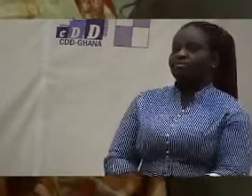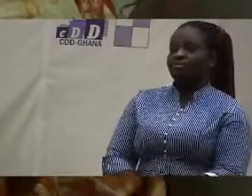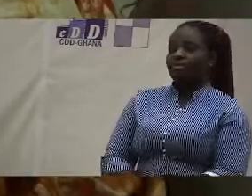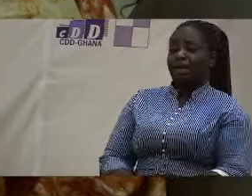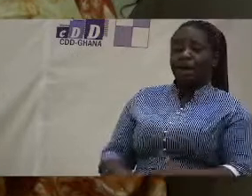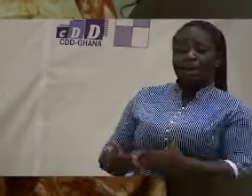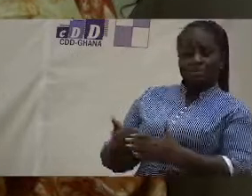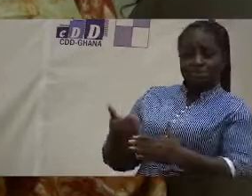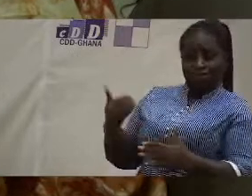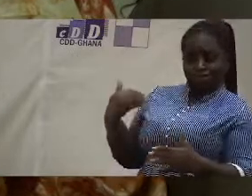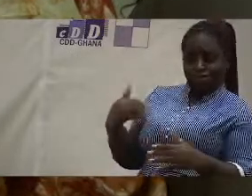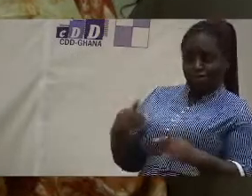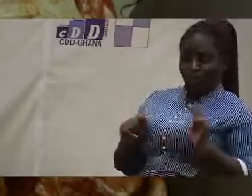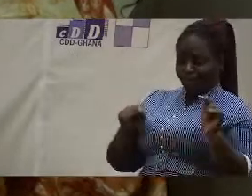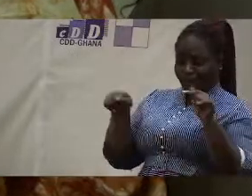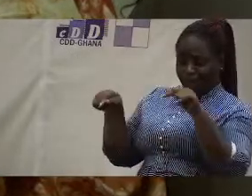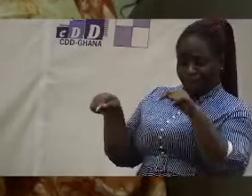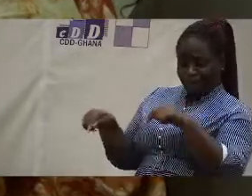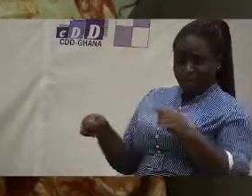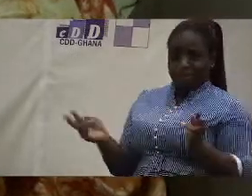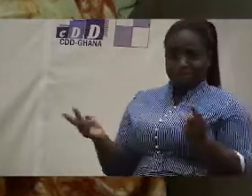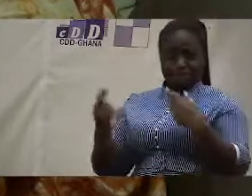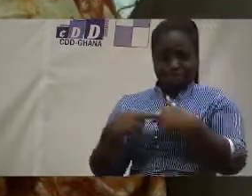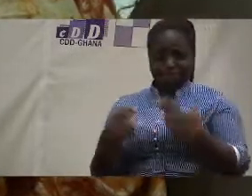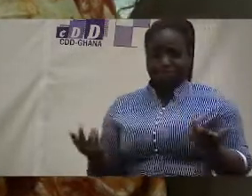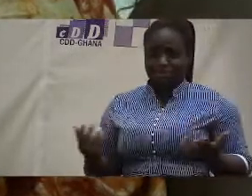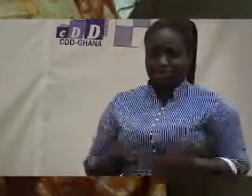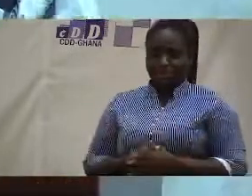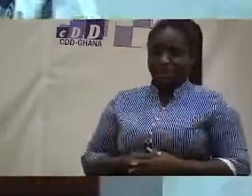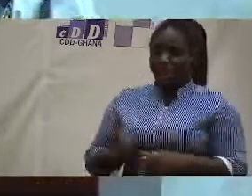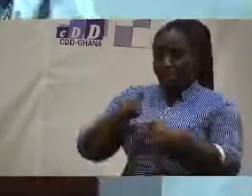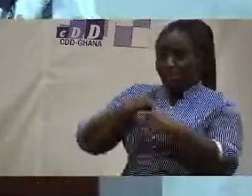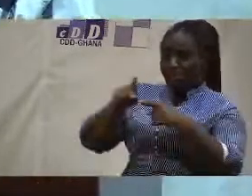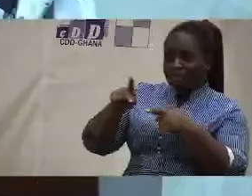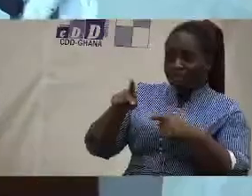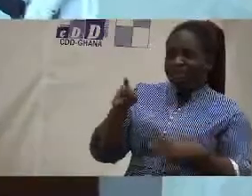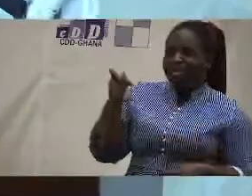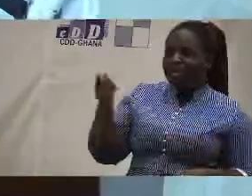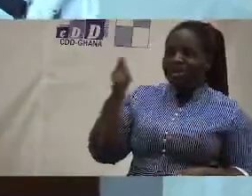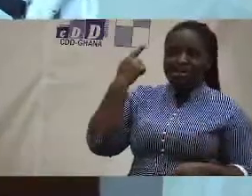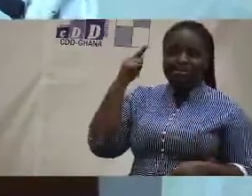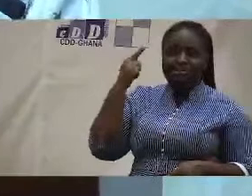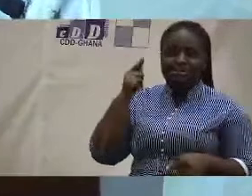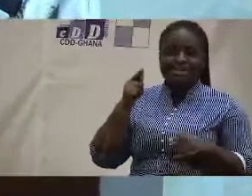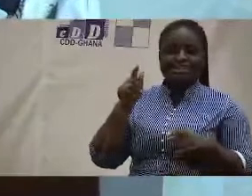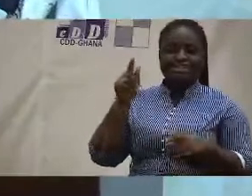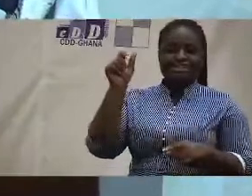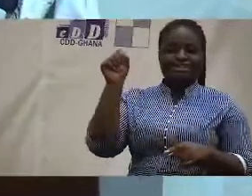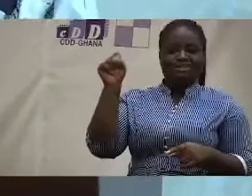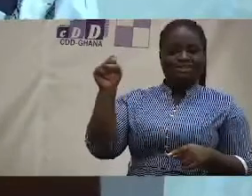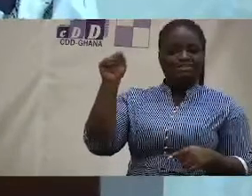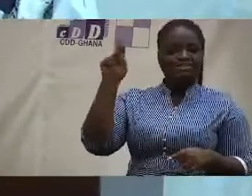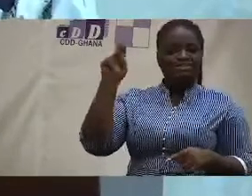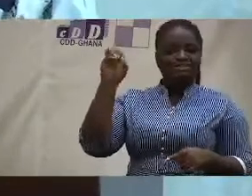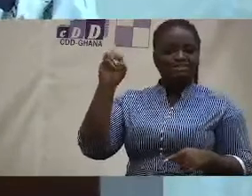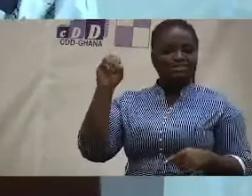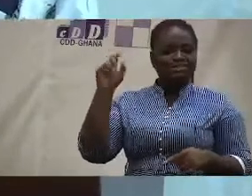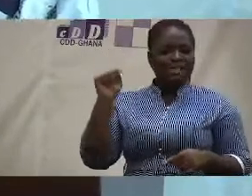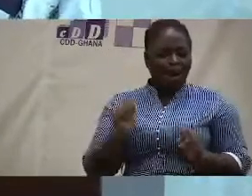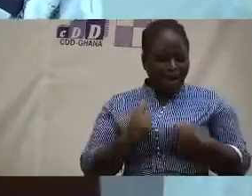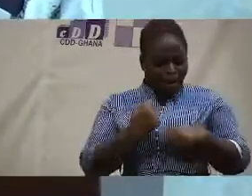Before we came here to the room, Professor Greenstreet made a